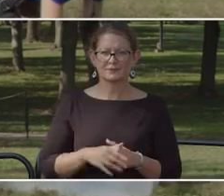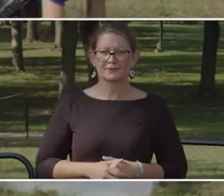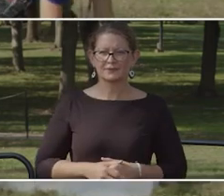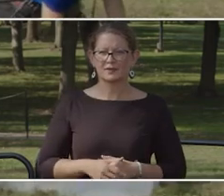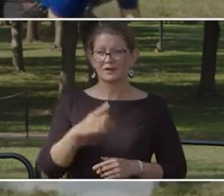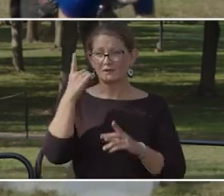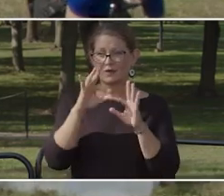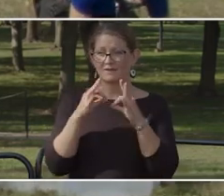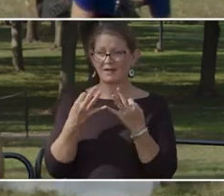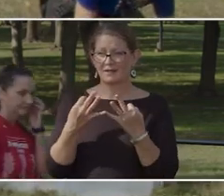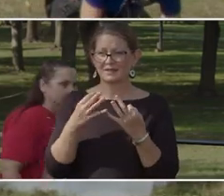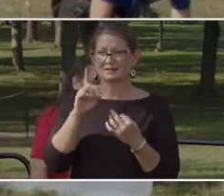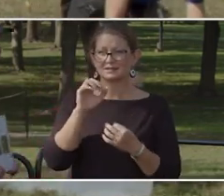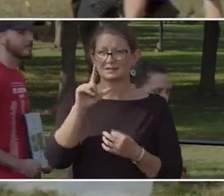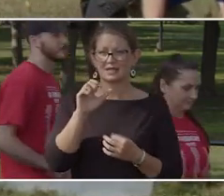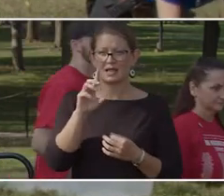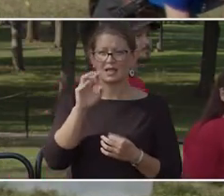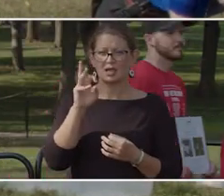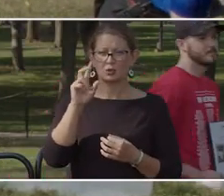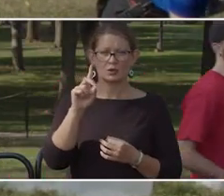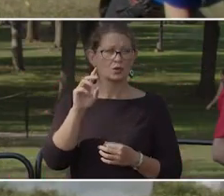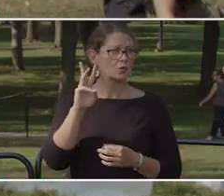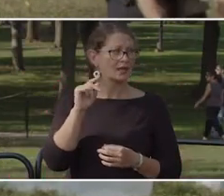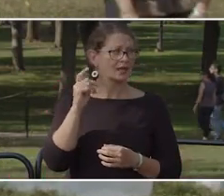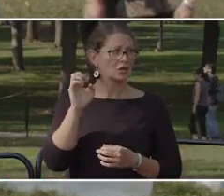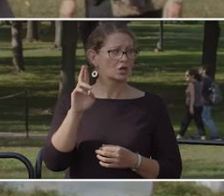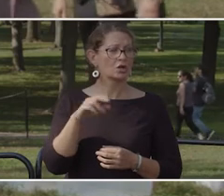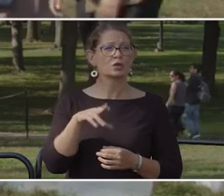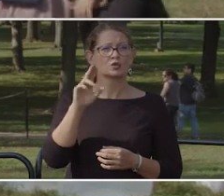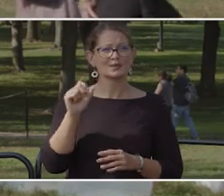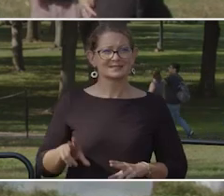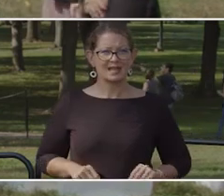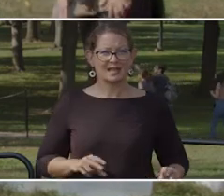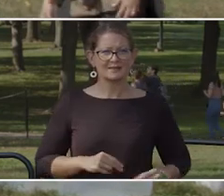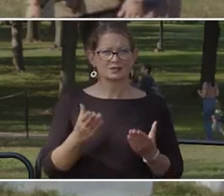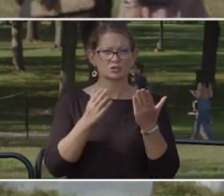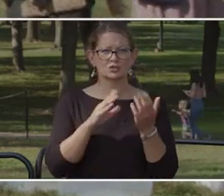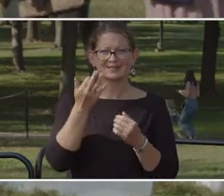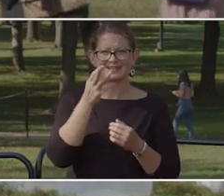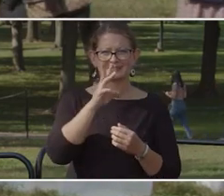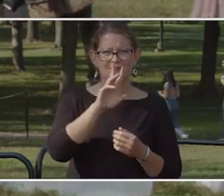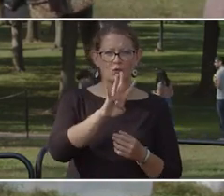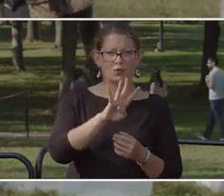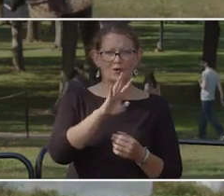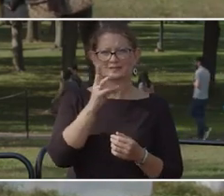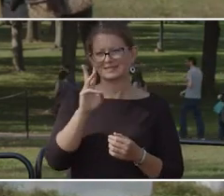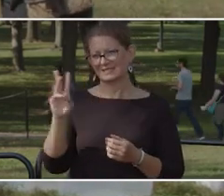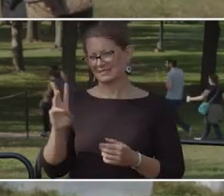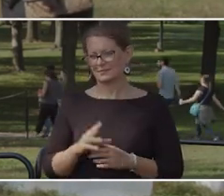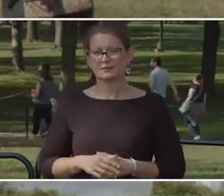On behalf of the family, Dale Edward Wicker, U.S. Navy, who served from 1964 to